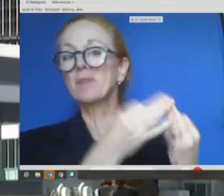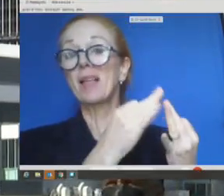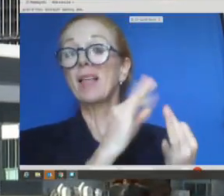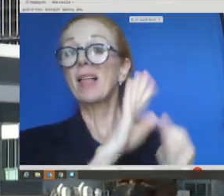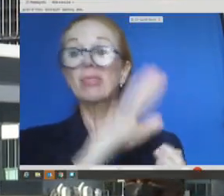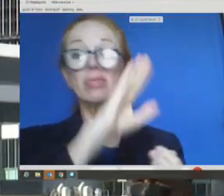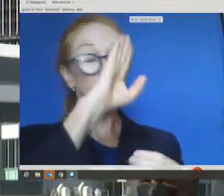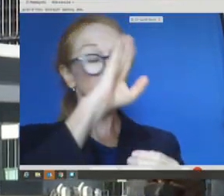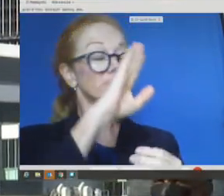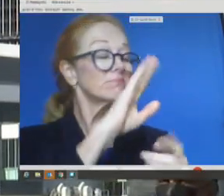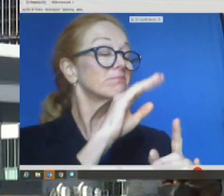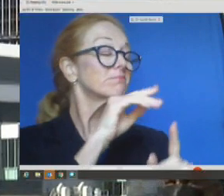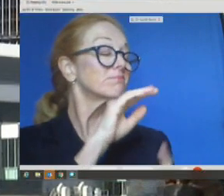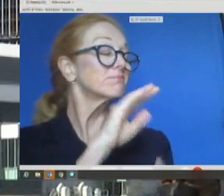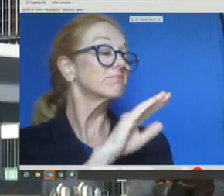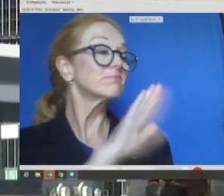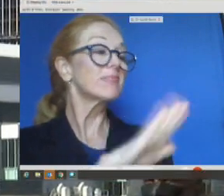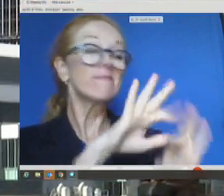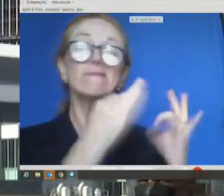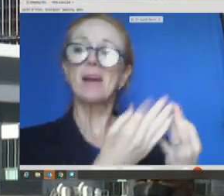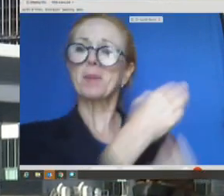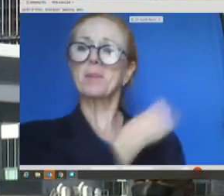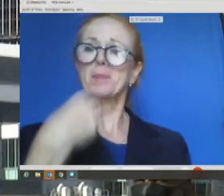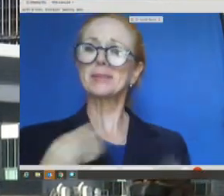Easter. You know, I wish I could.